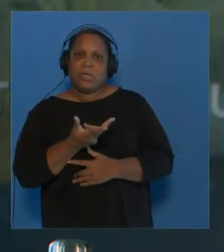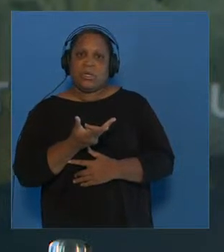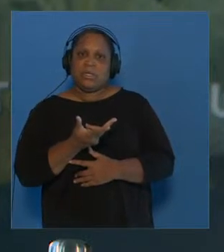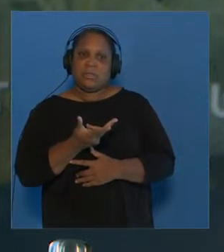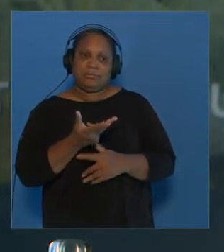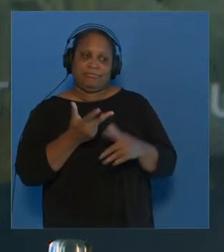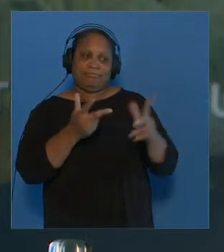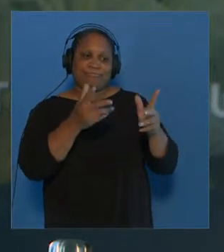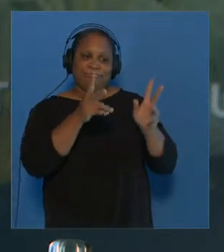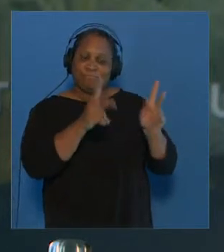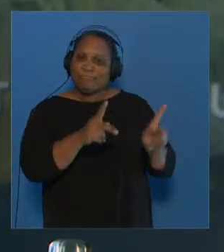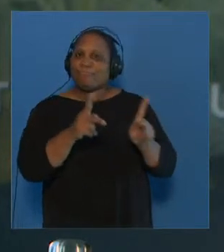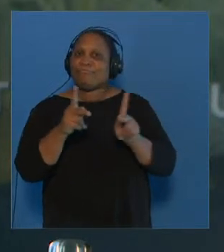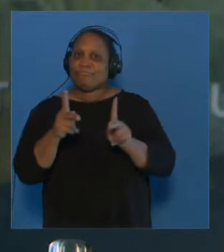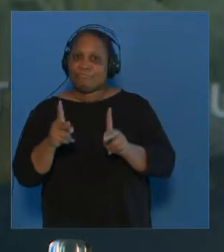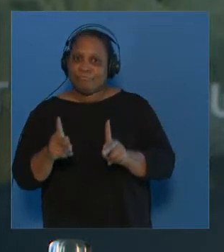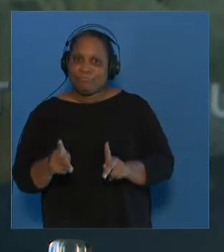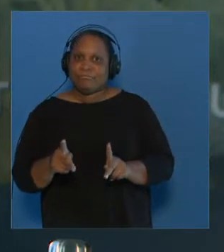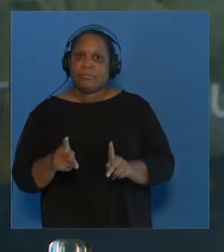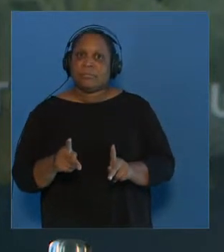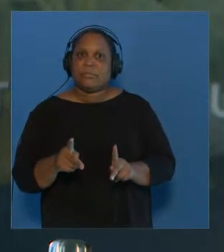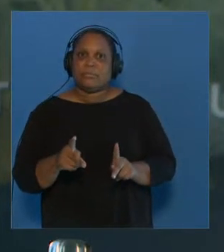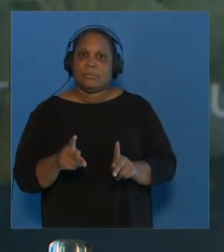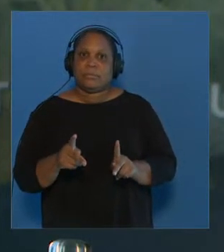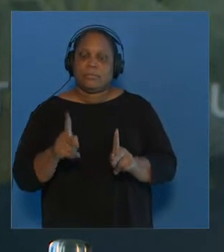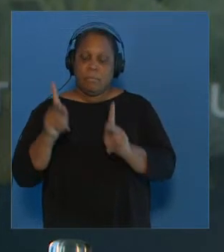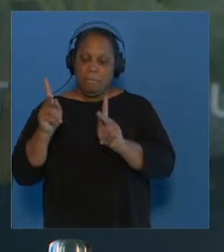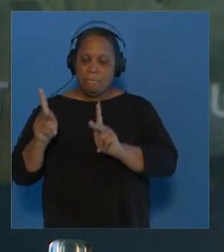subsequent to us receiving our